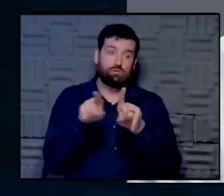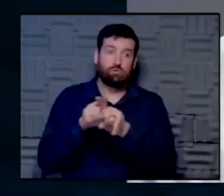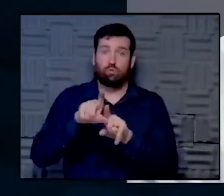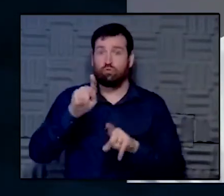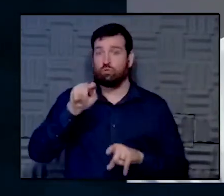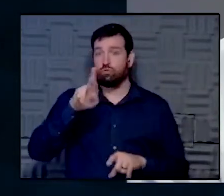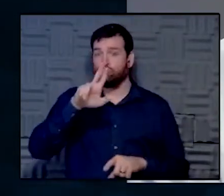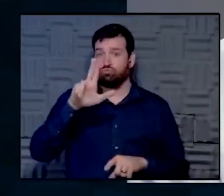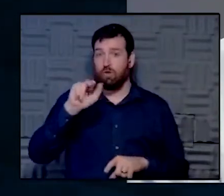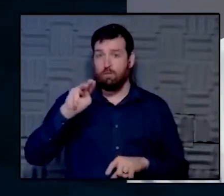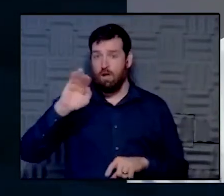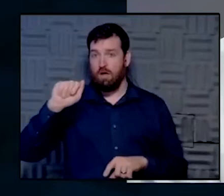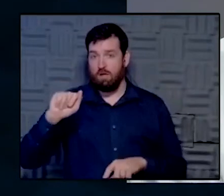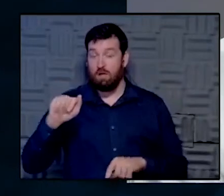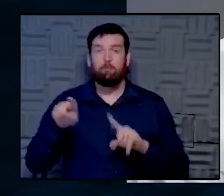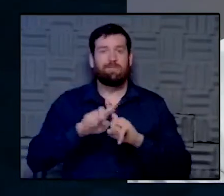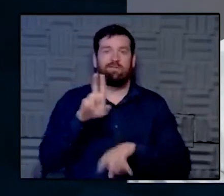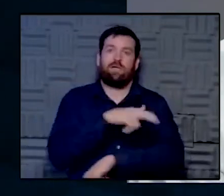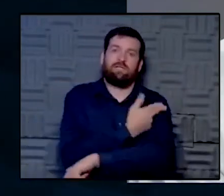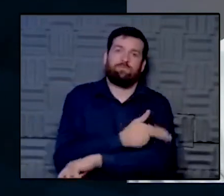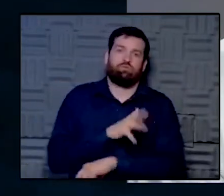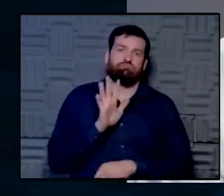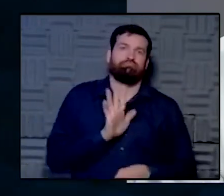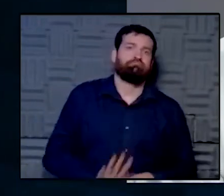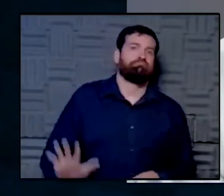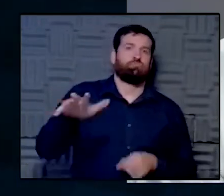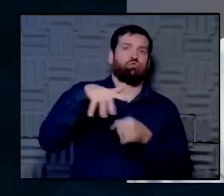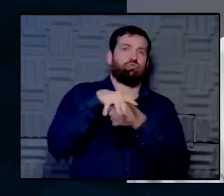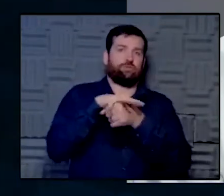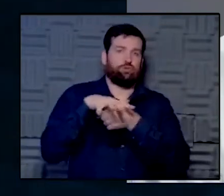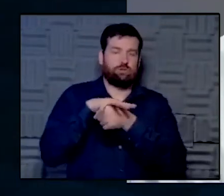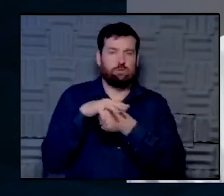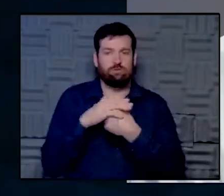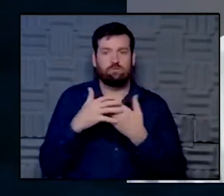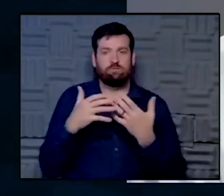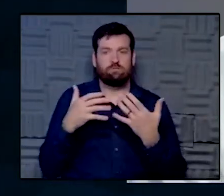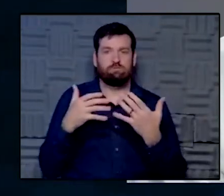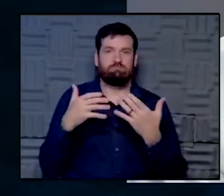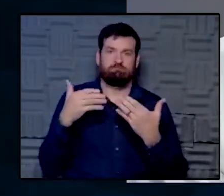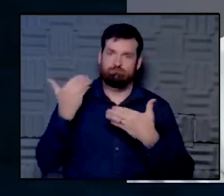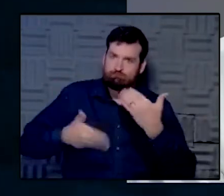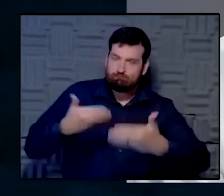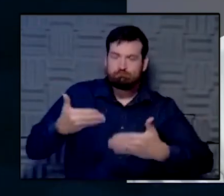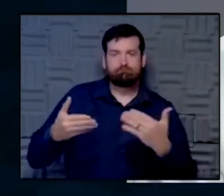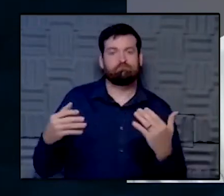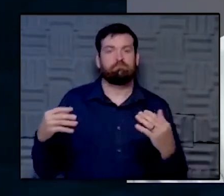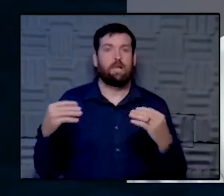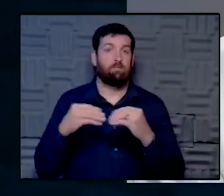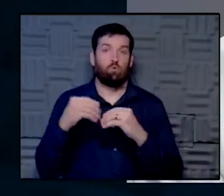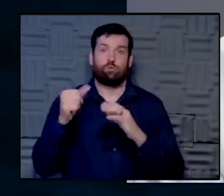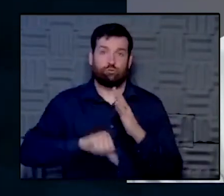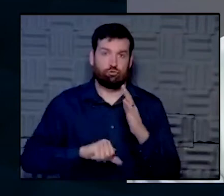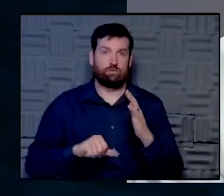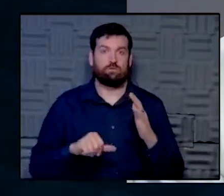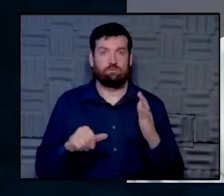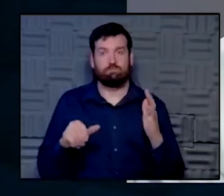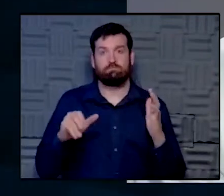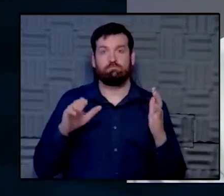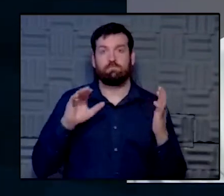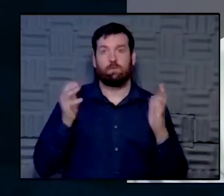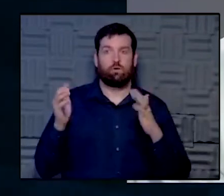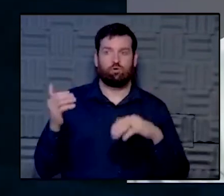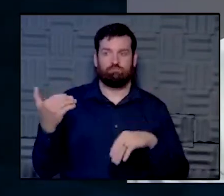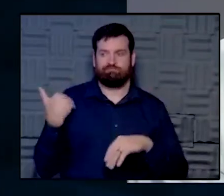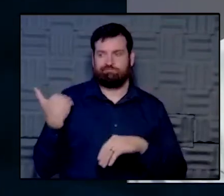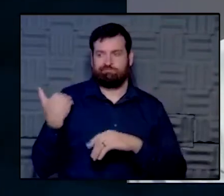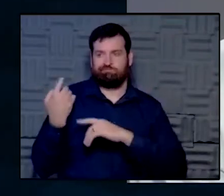know that hospitals around the region have continued to do more surgeries compared to what